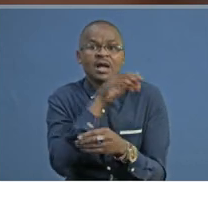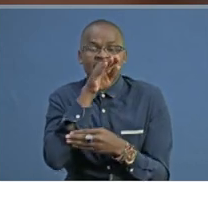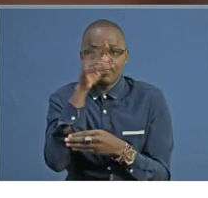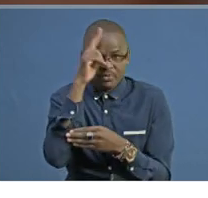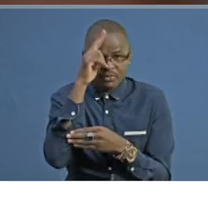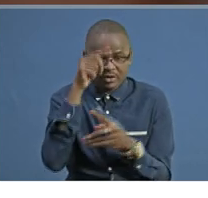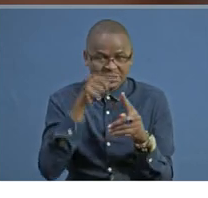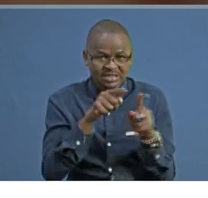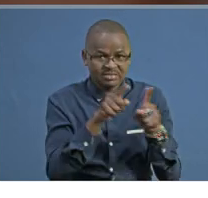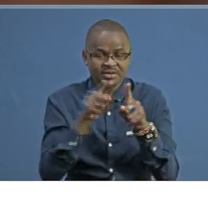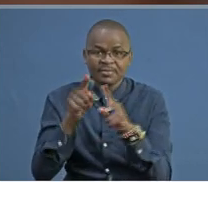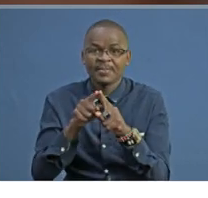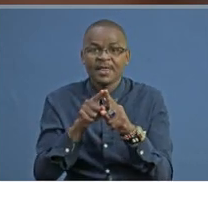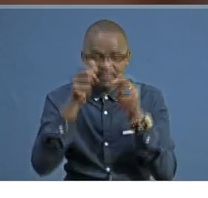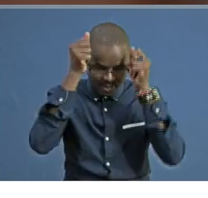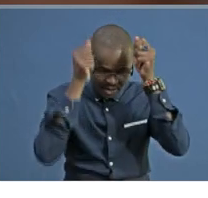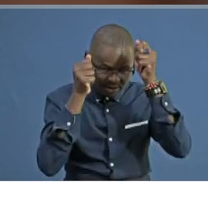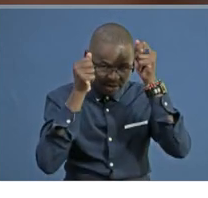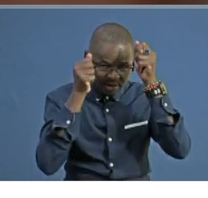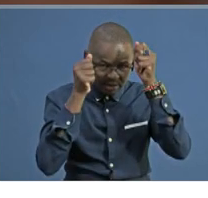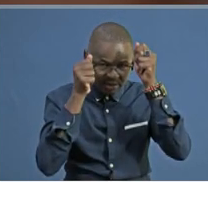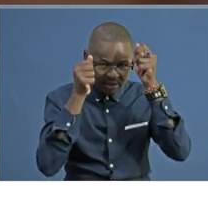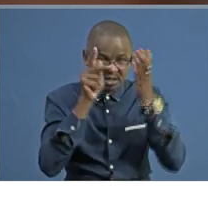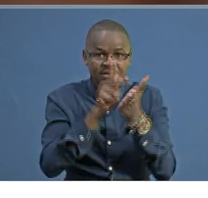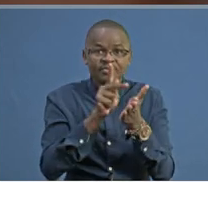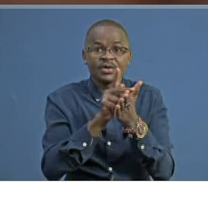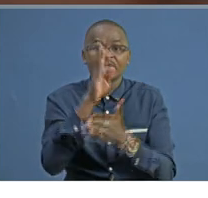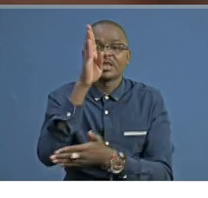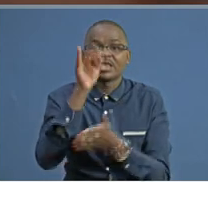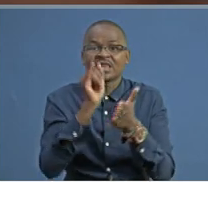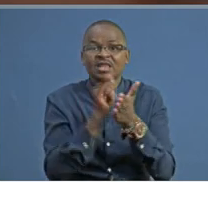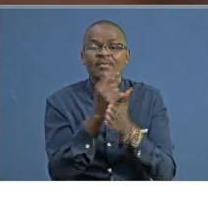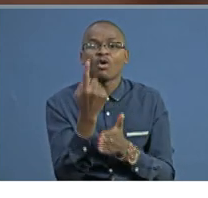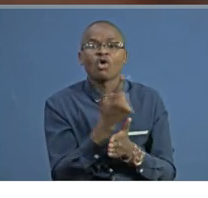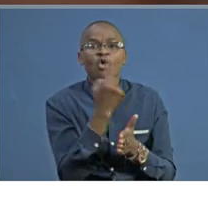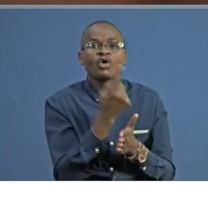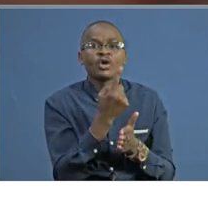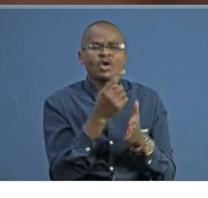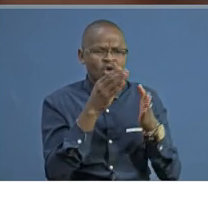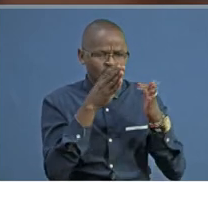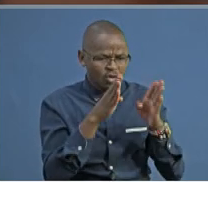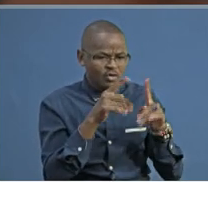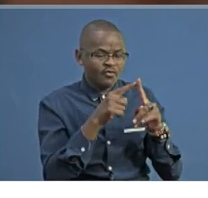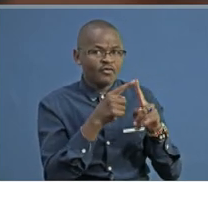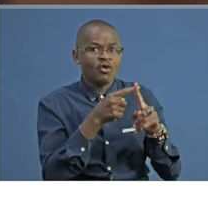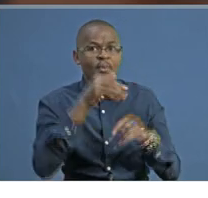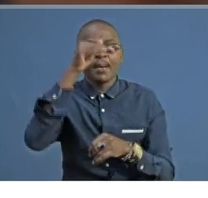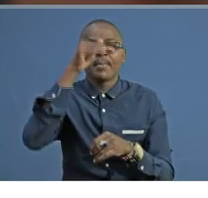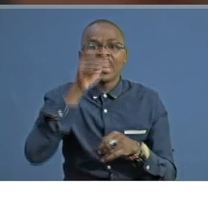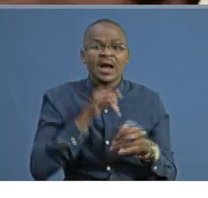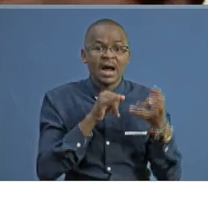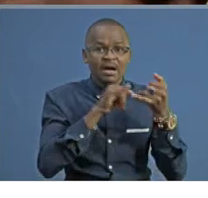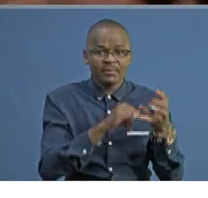police officers as well as their military counterparts are keeping guard, saying that they can only comply with orders from above. His wife,